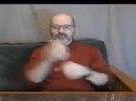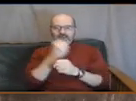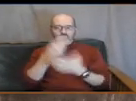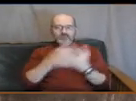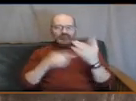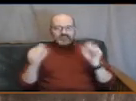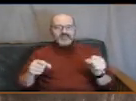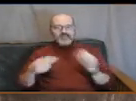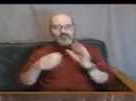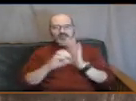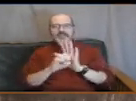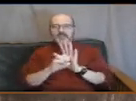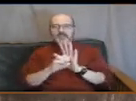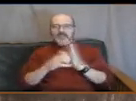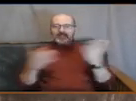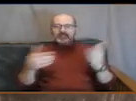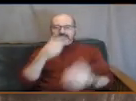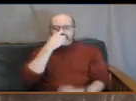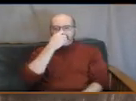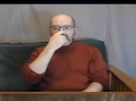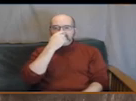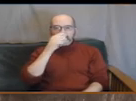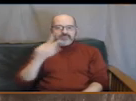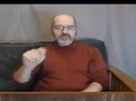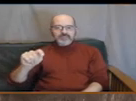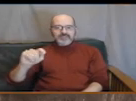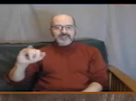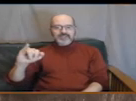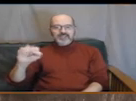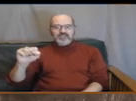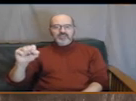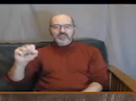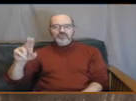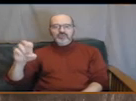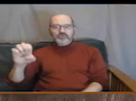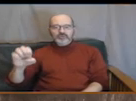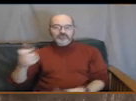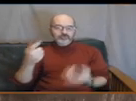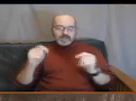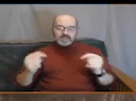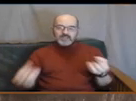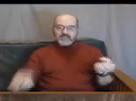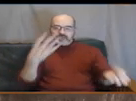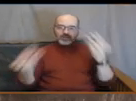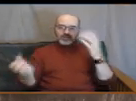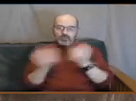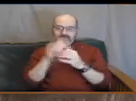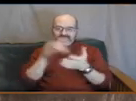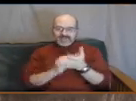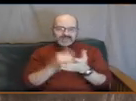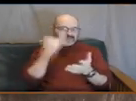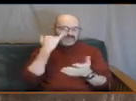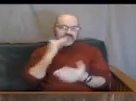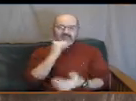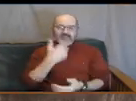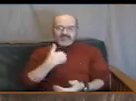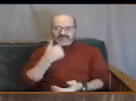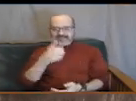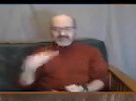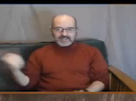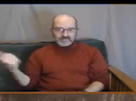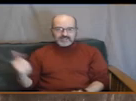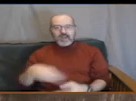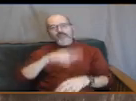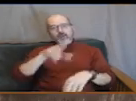Like, for example, here's some tissues. Try to juggle with some tissues if you don't have anything. And of